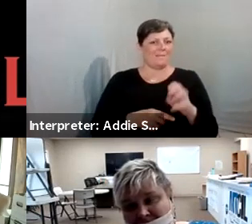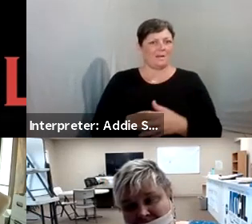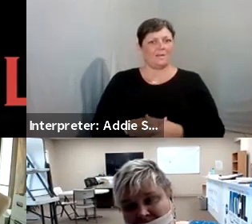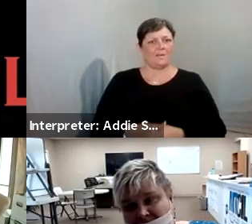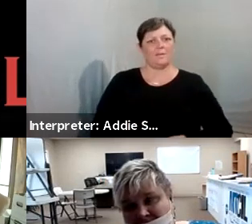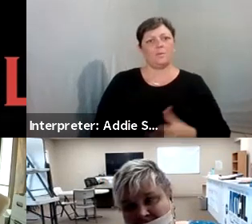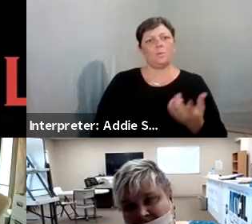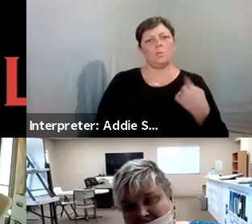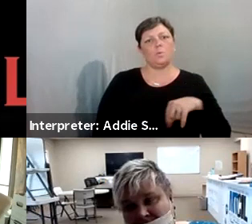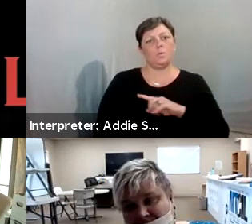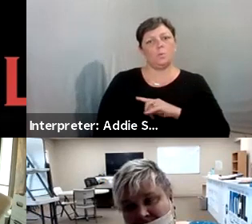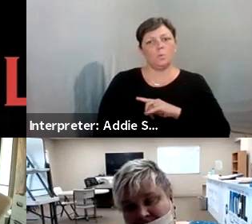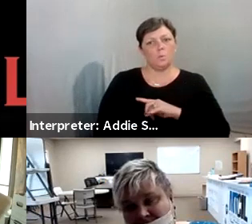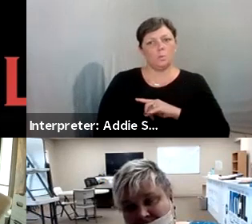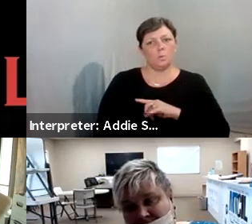We